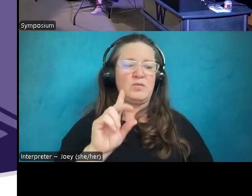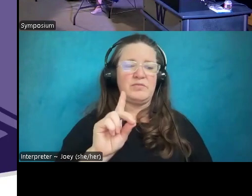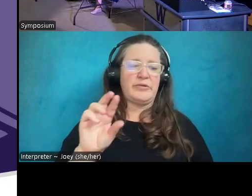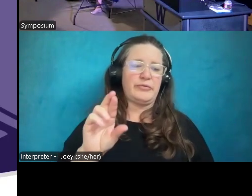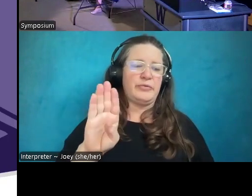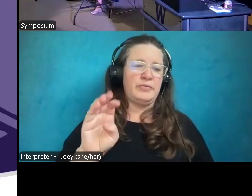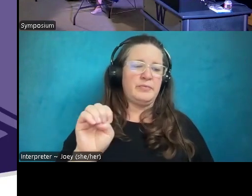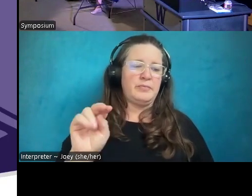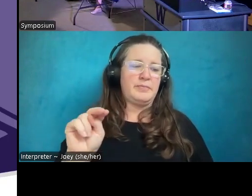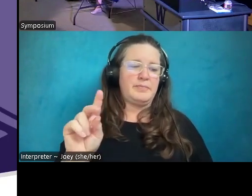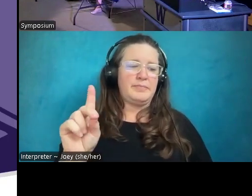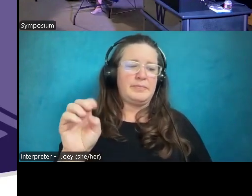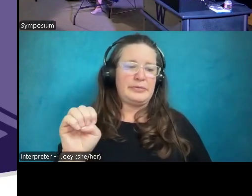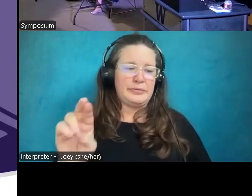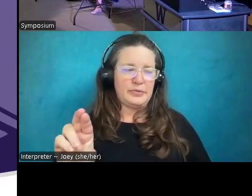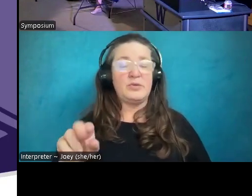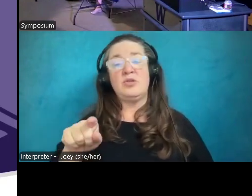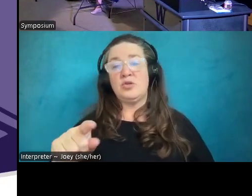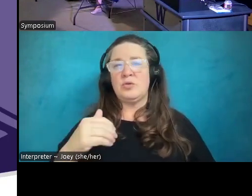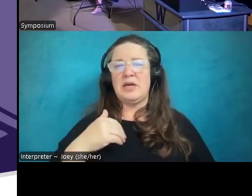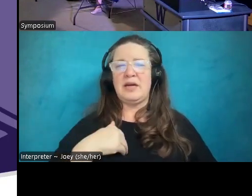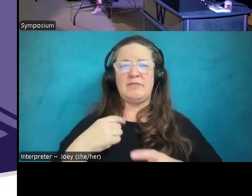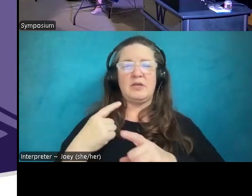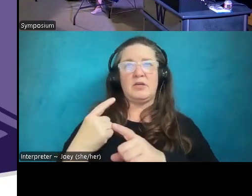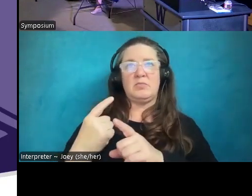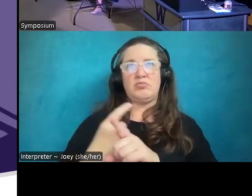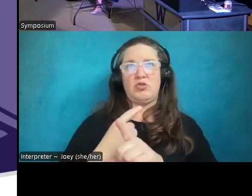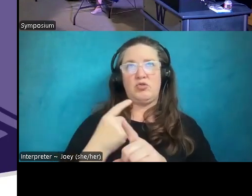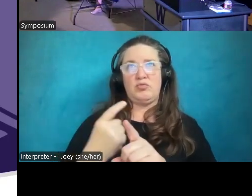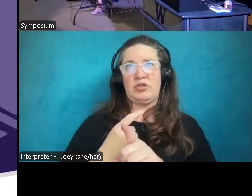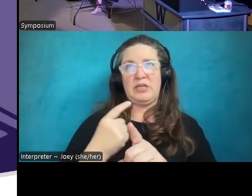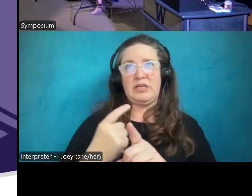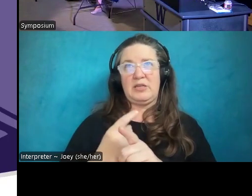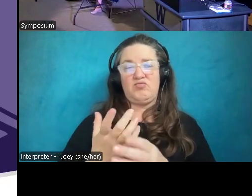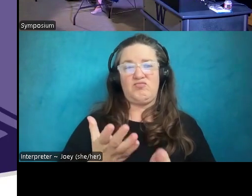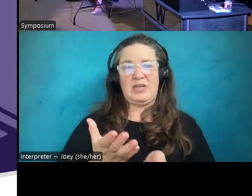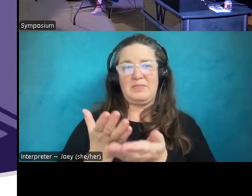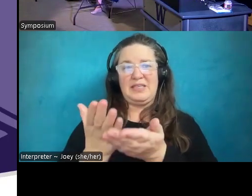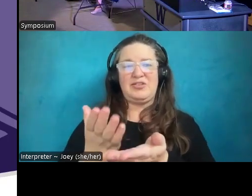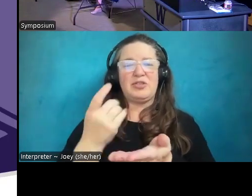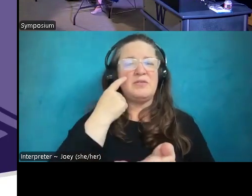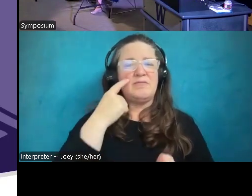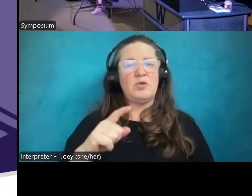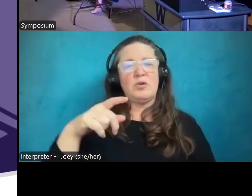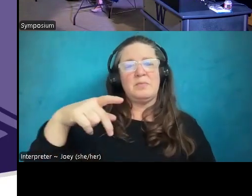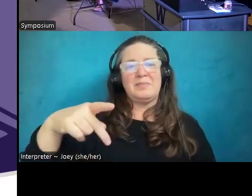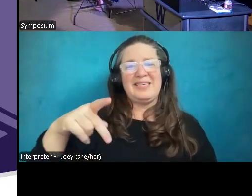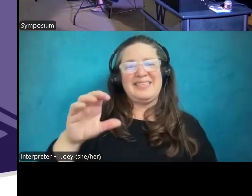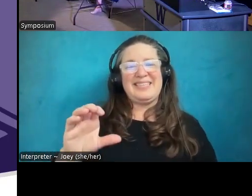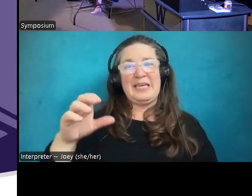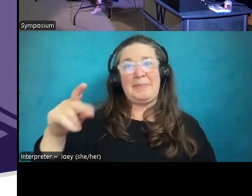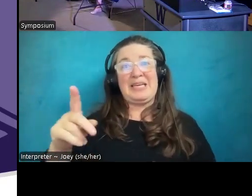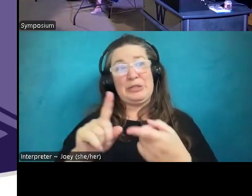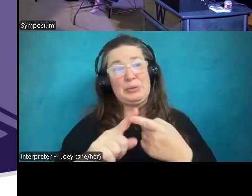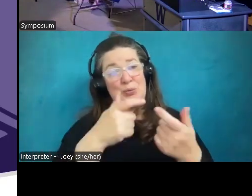suggestions on an appropriate way to recommend to our PCP or specialist to watch this symposium? It would